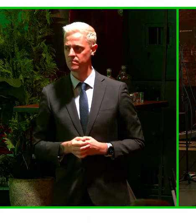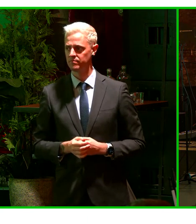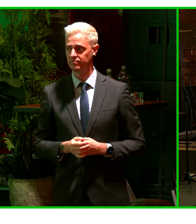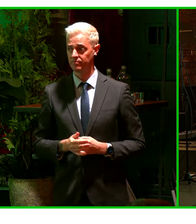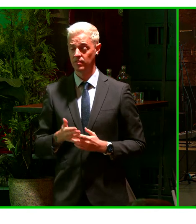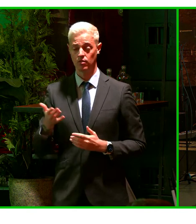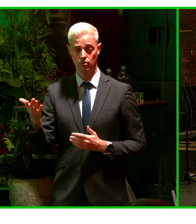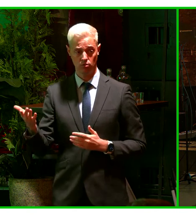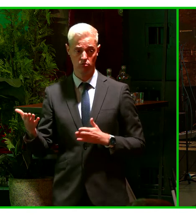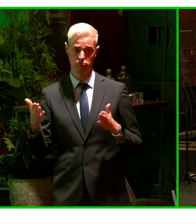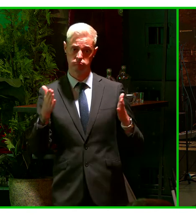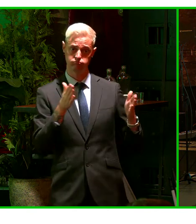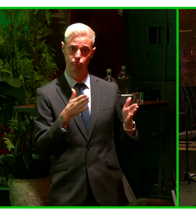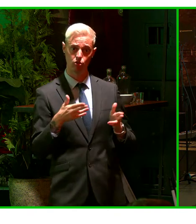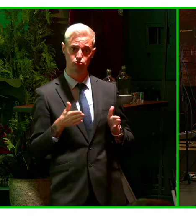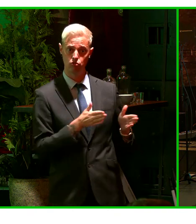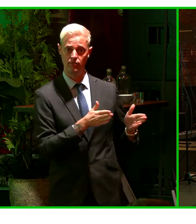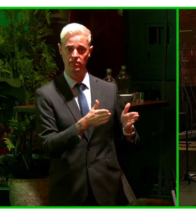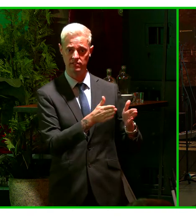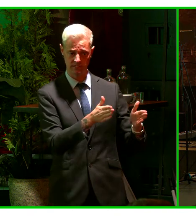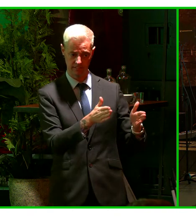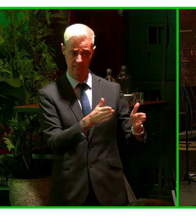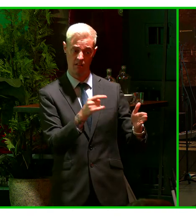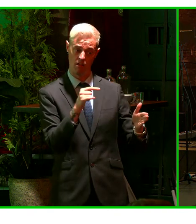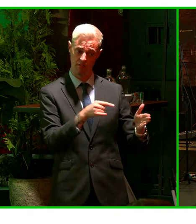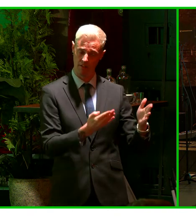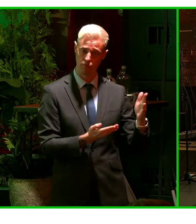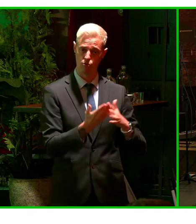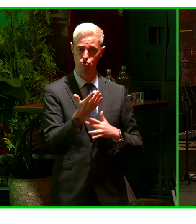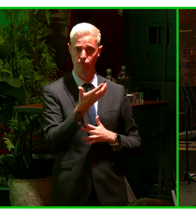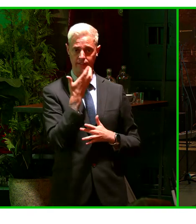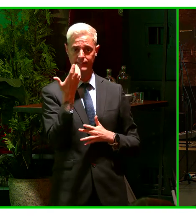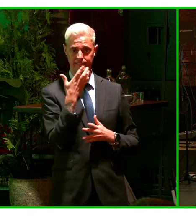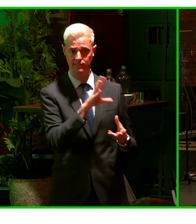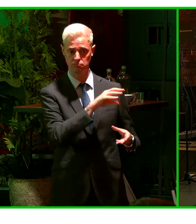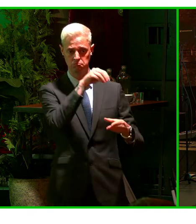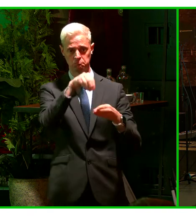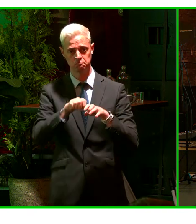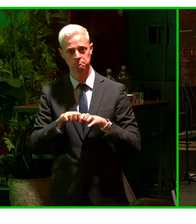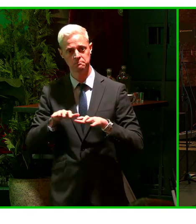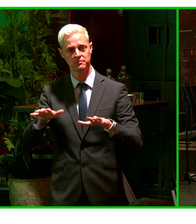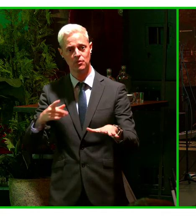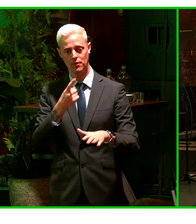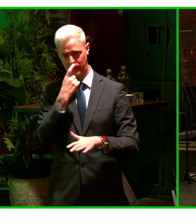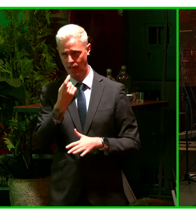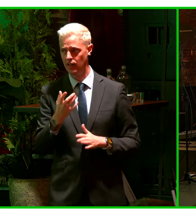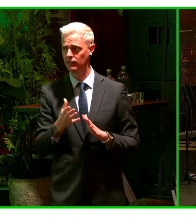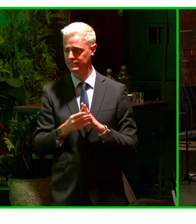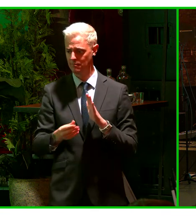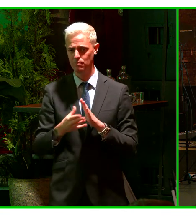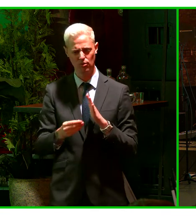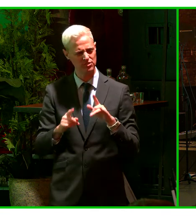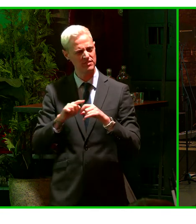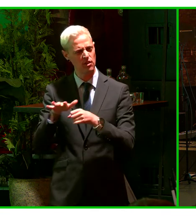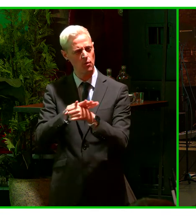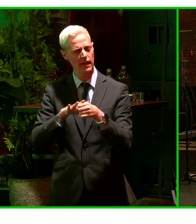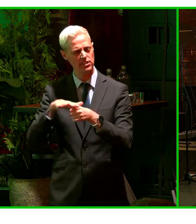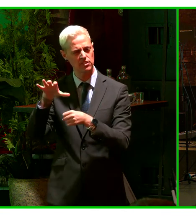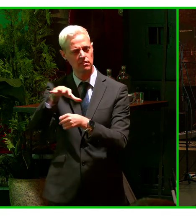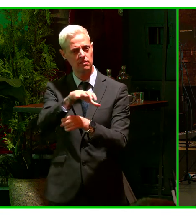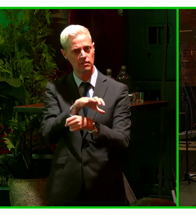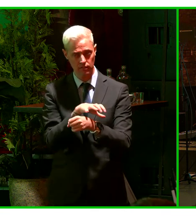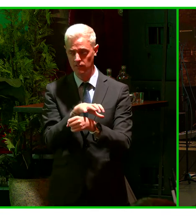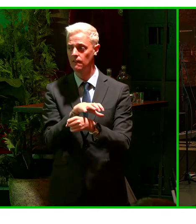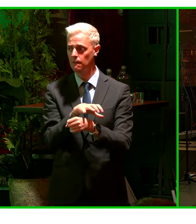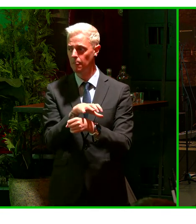of rivers and using the heat available from rivers. Again, harking back to the time in many of the locations we're looking at, those rivers used to